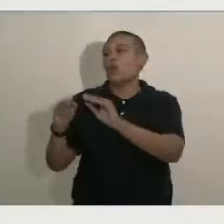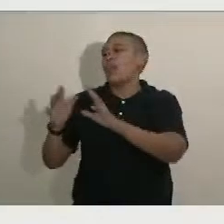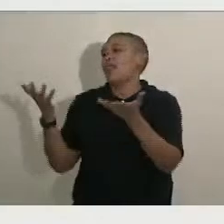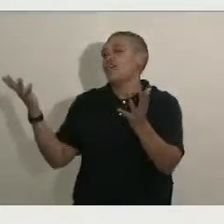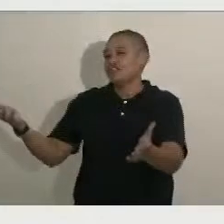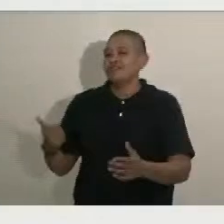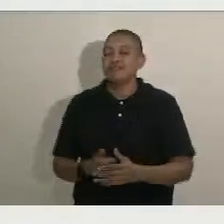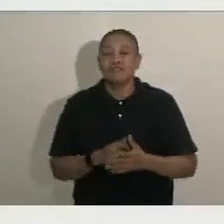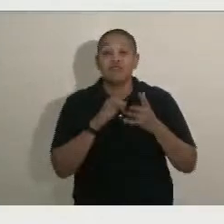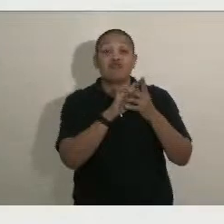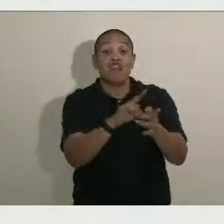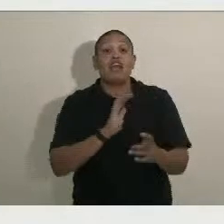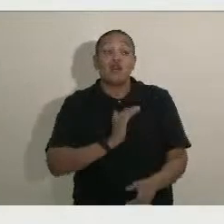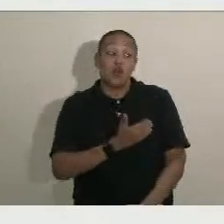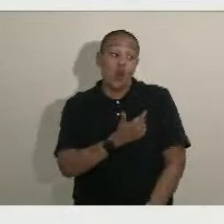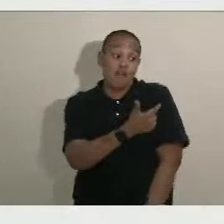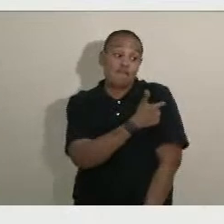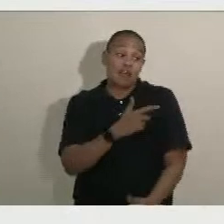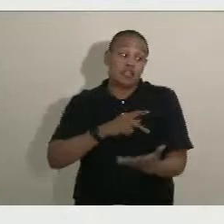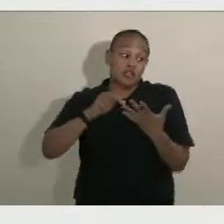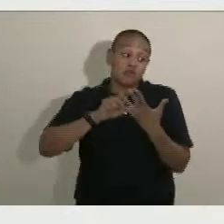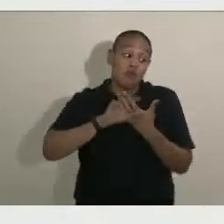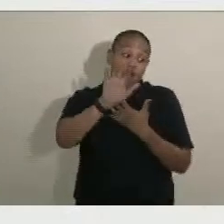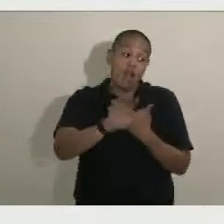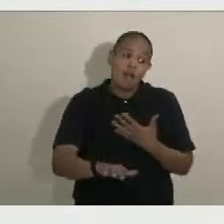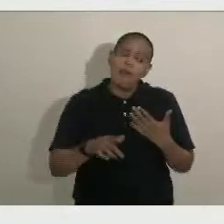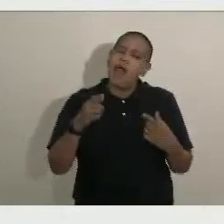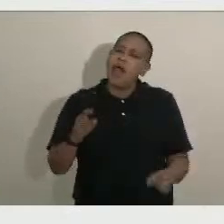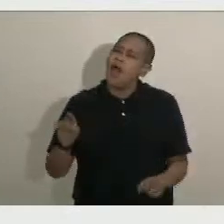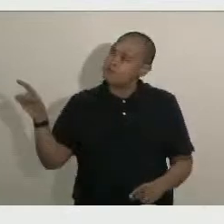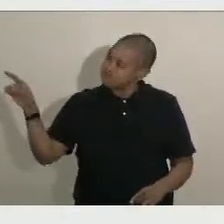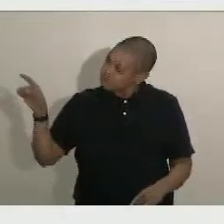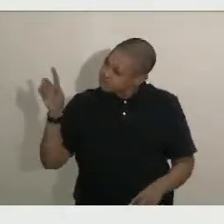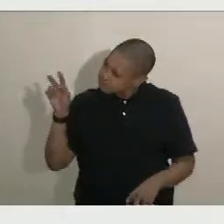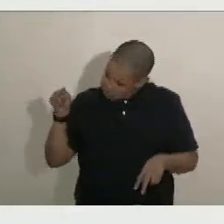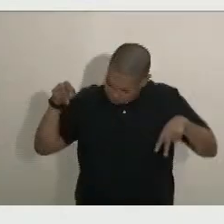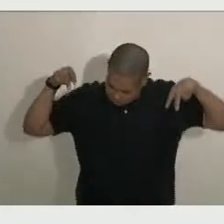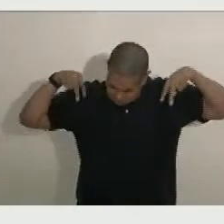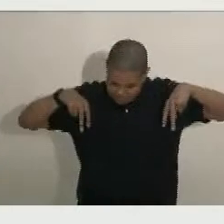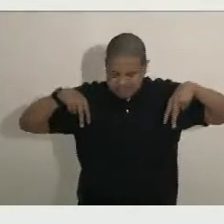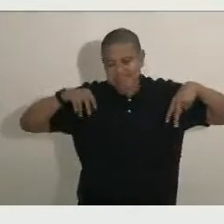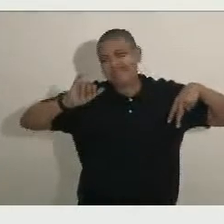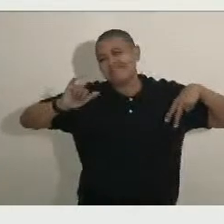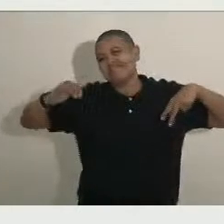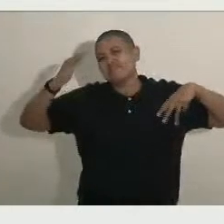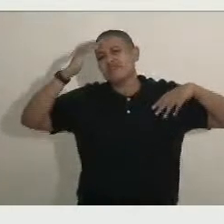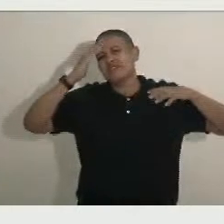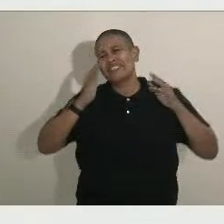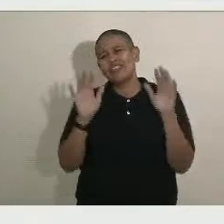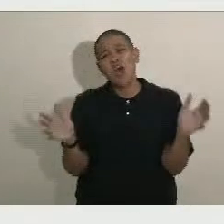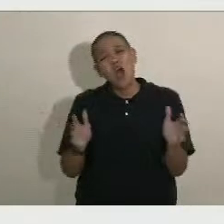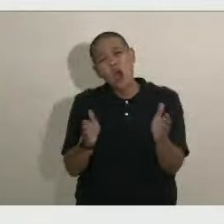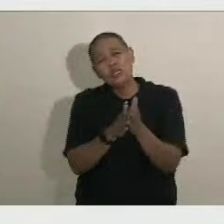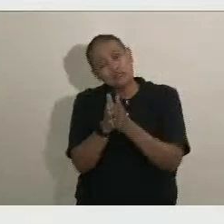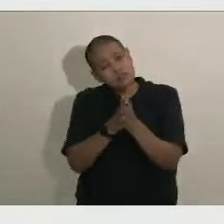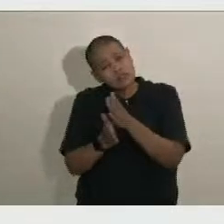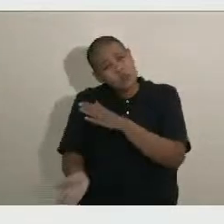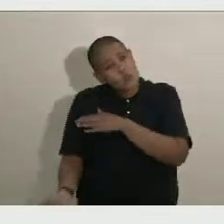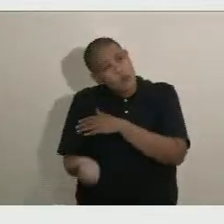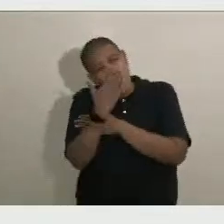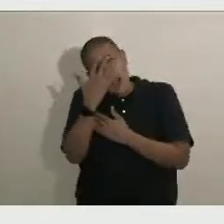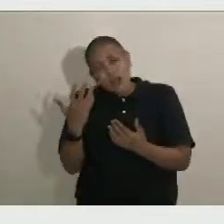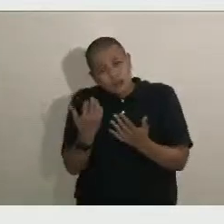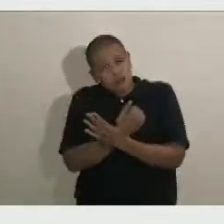In terms of our vaccination program, this is where we really want to motivate persons to go out and